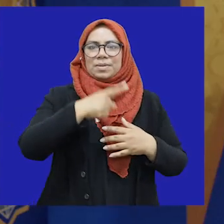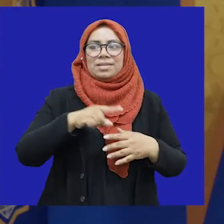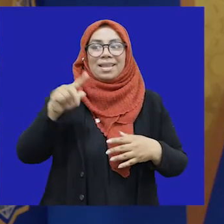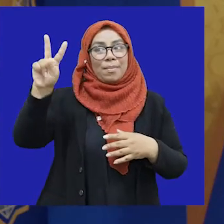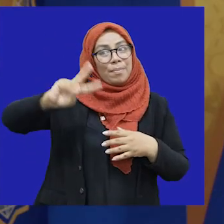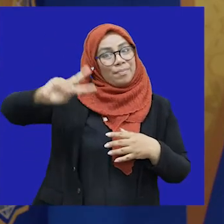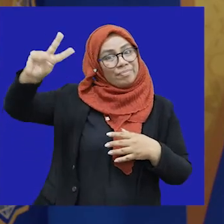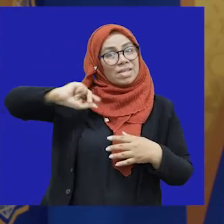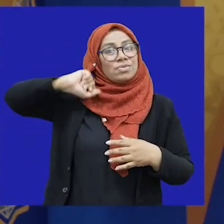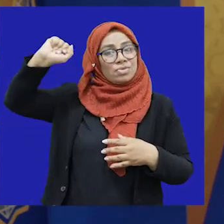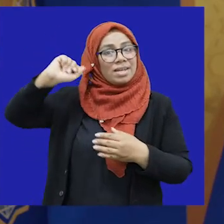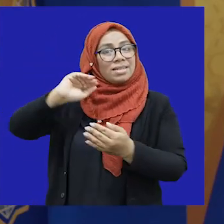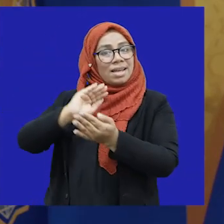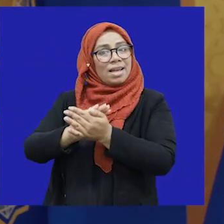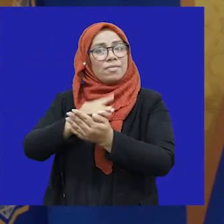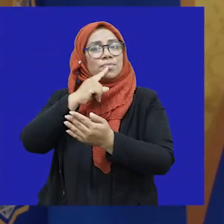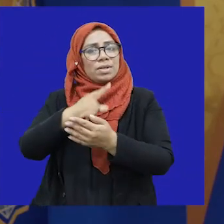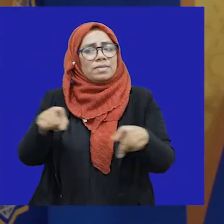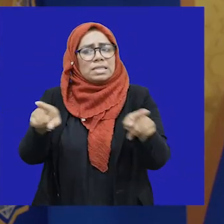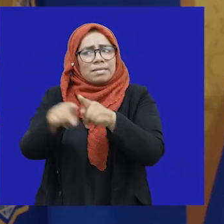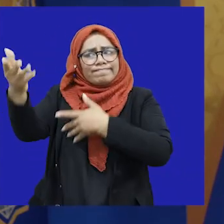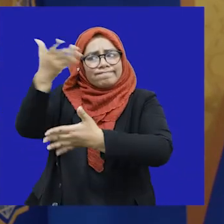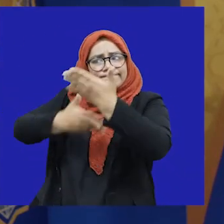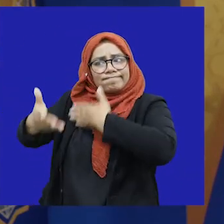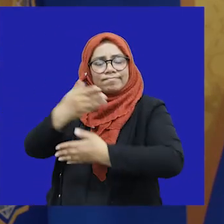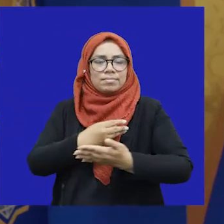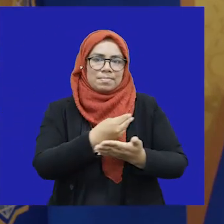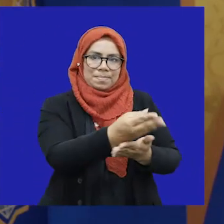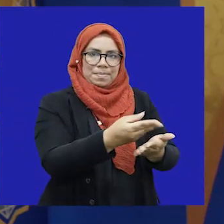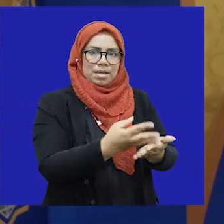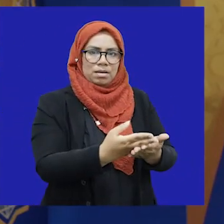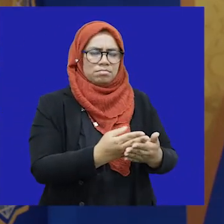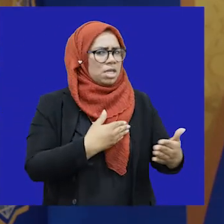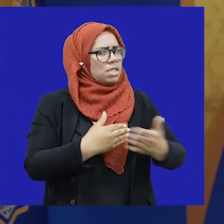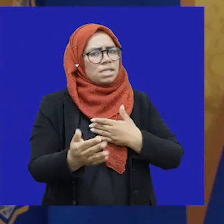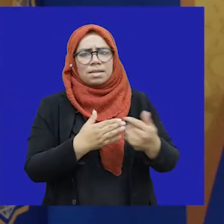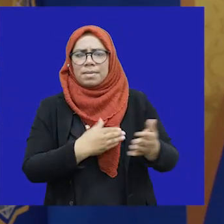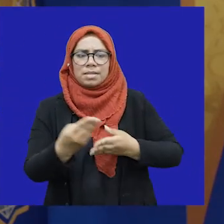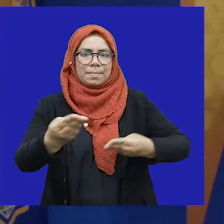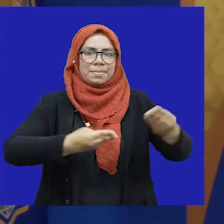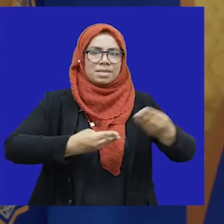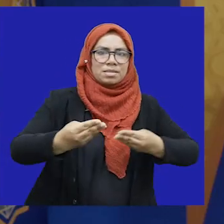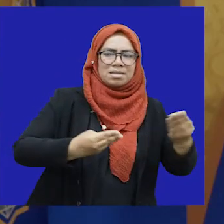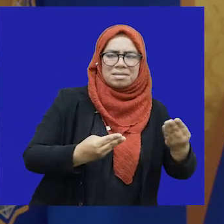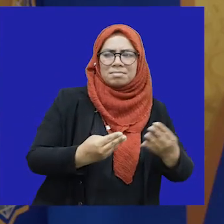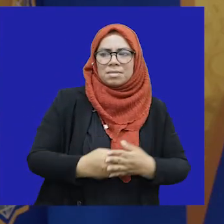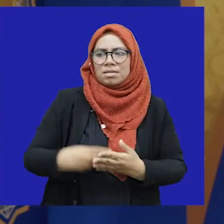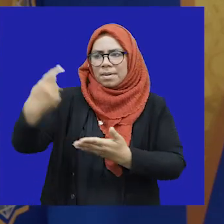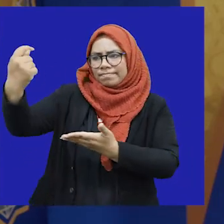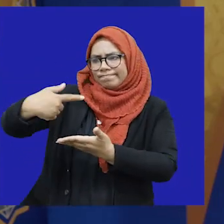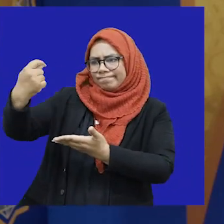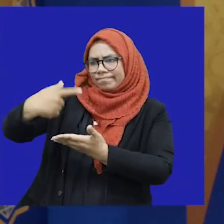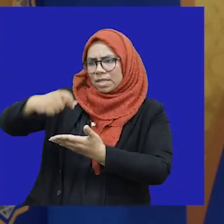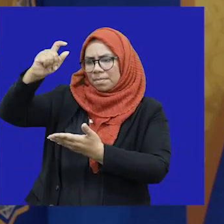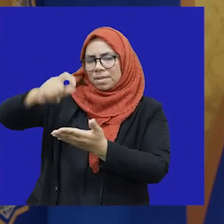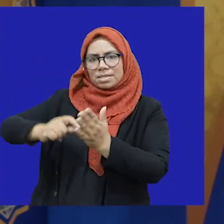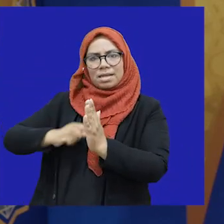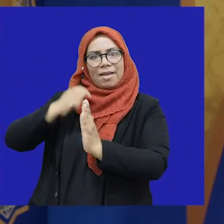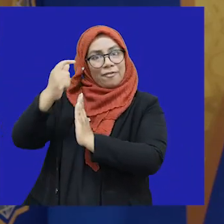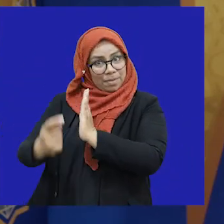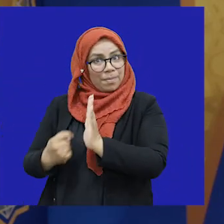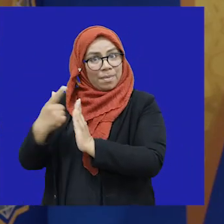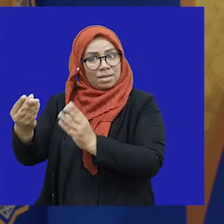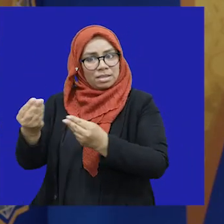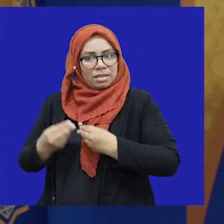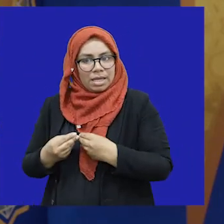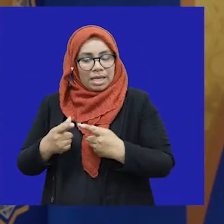Islamic nations to establish organizations dedicated to managing zakat funds. Such organizations can ensure that